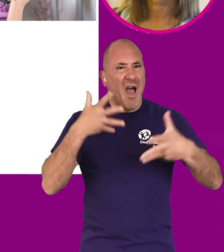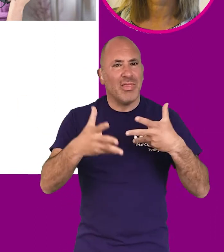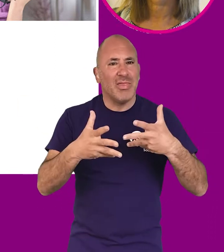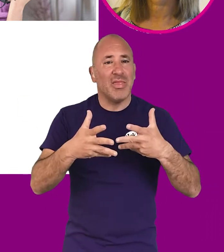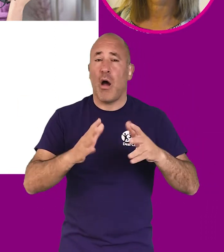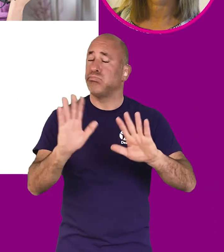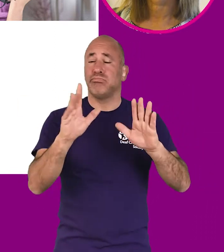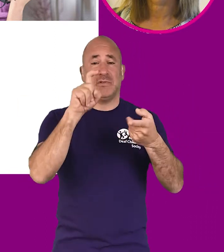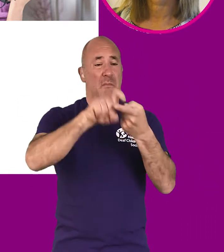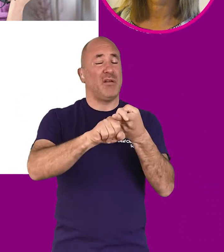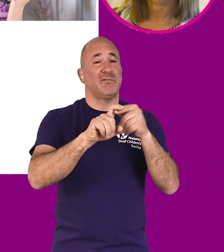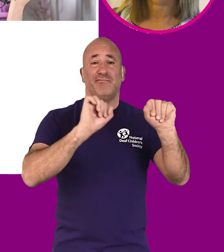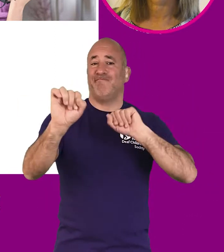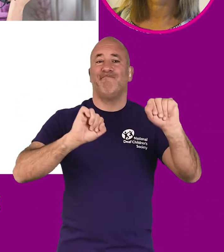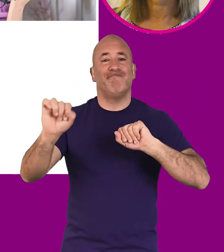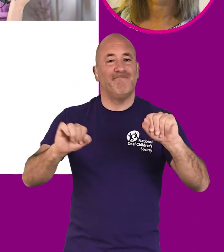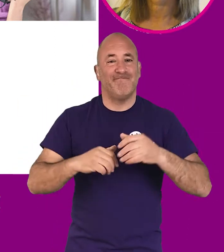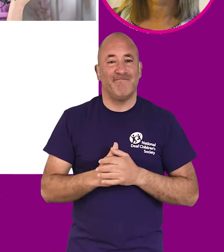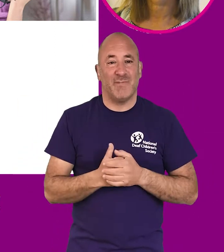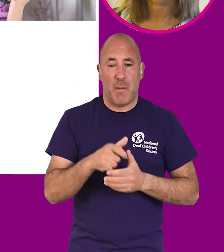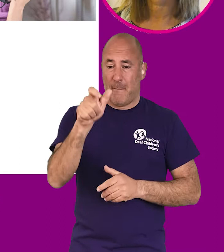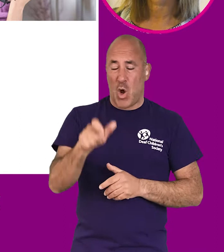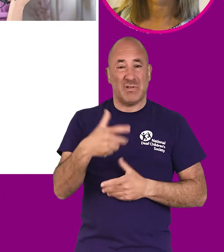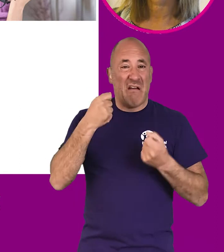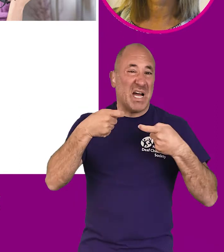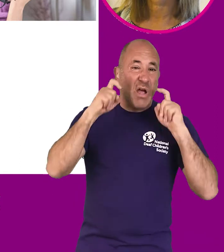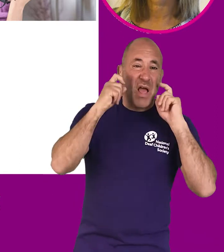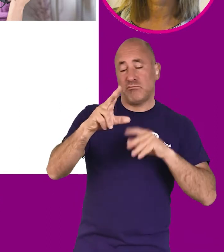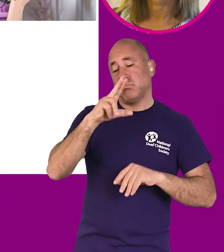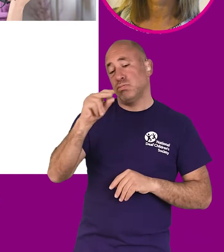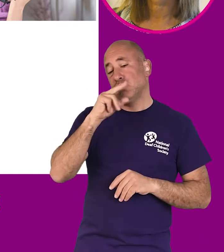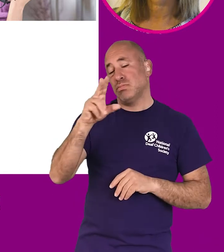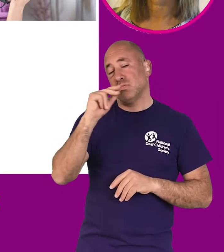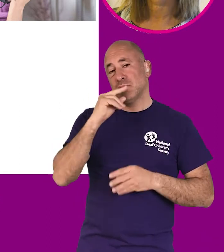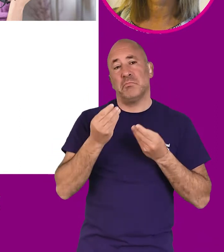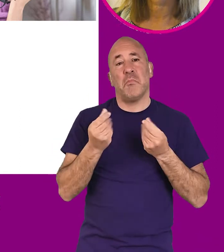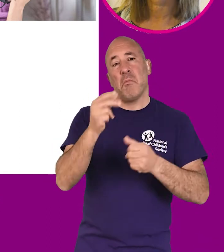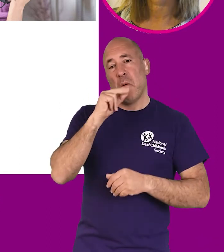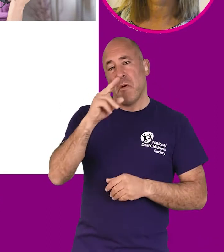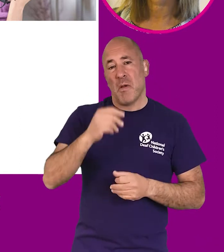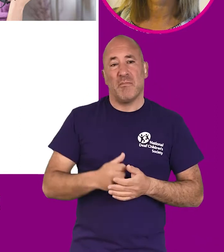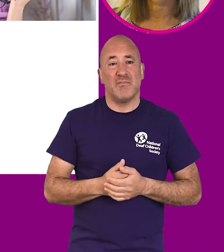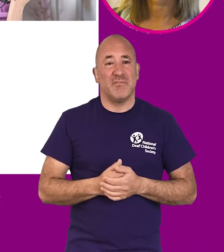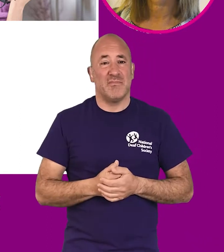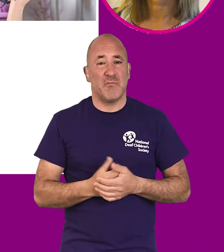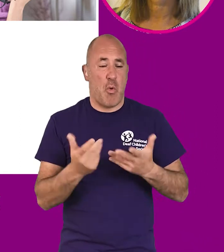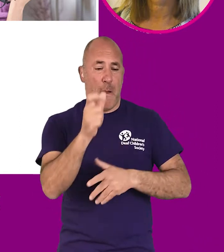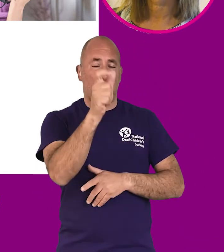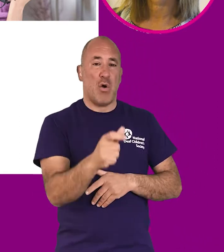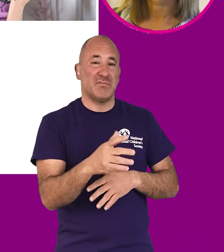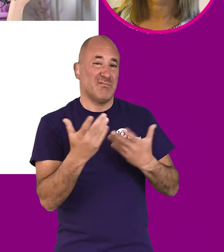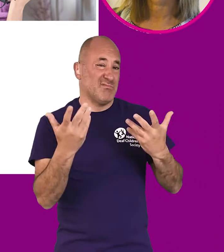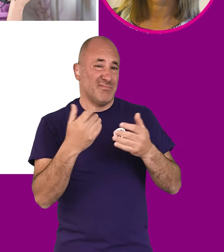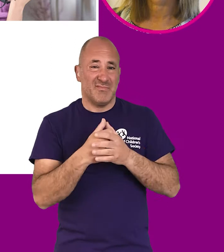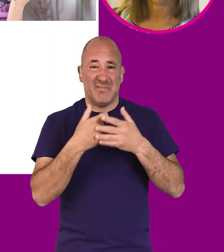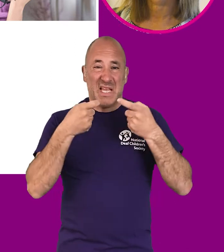No, it's totally dependent. It could be that a person uses hearing aids and can then speak quite easily. It